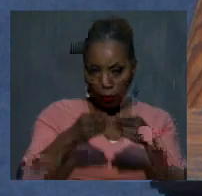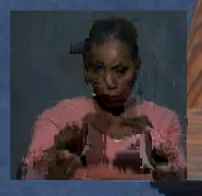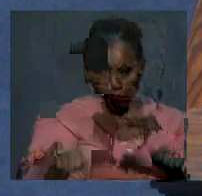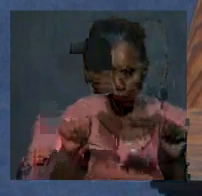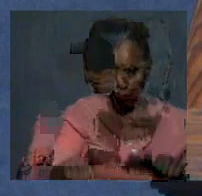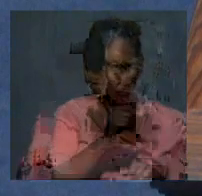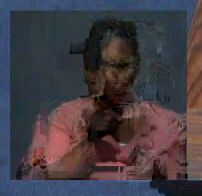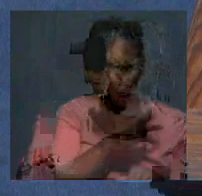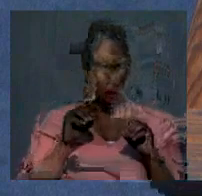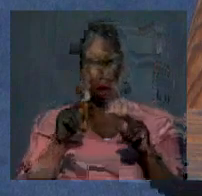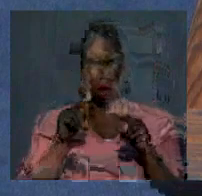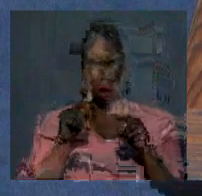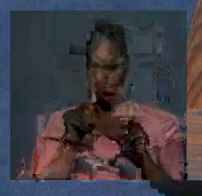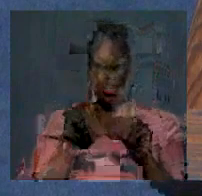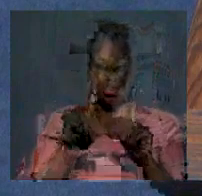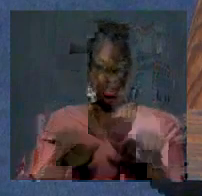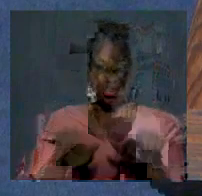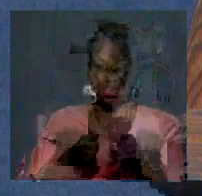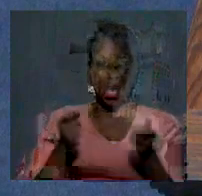on these